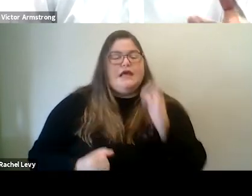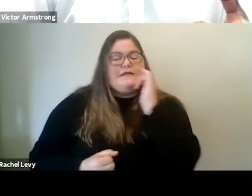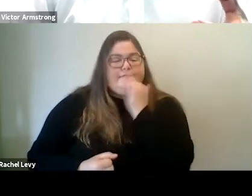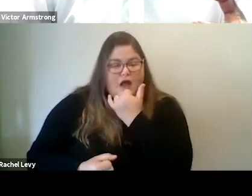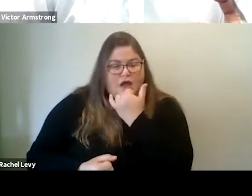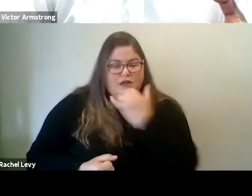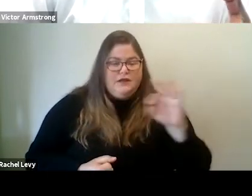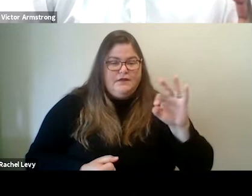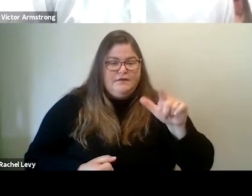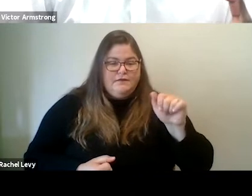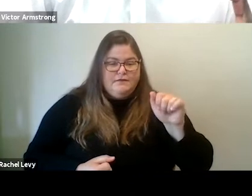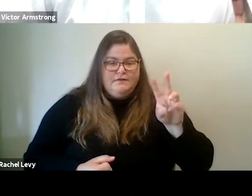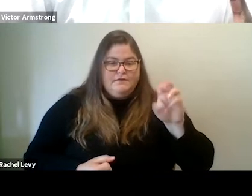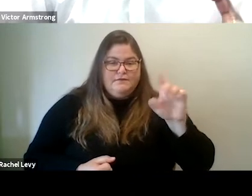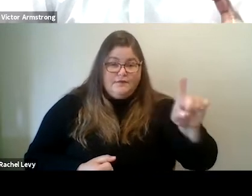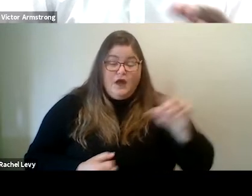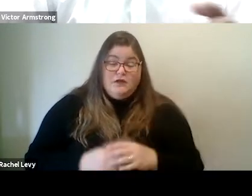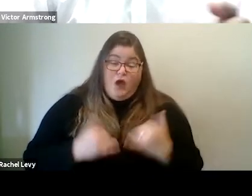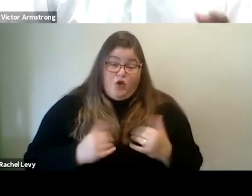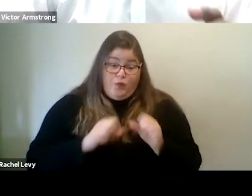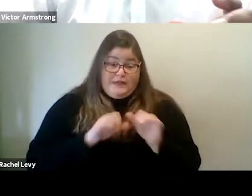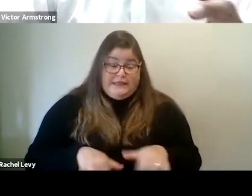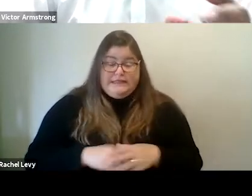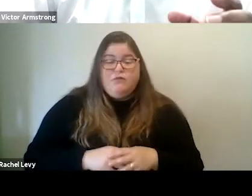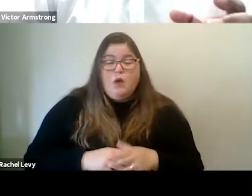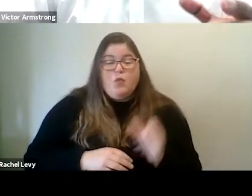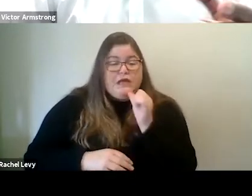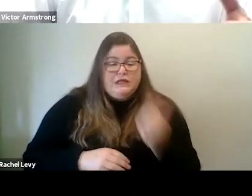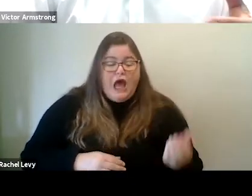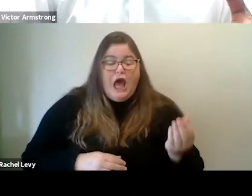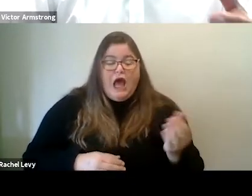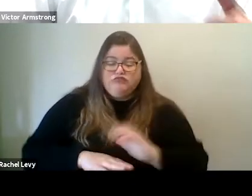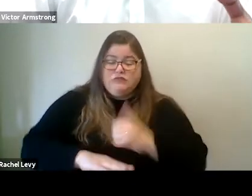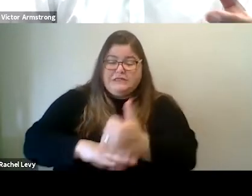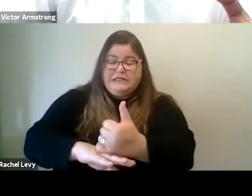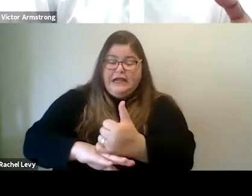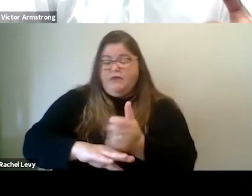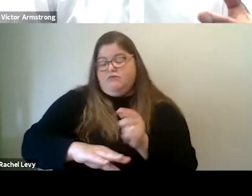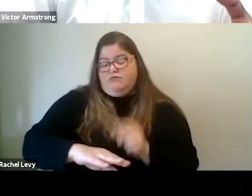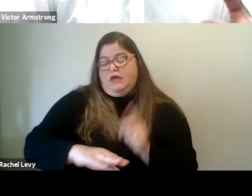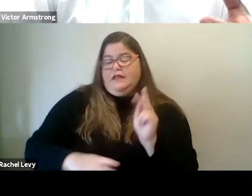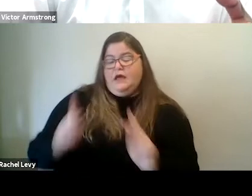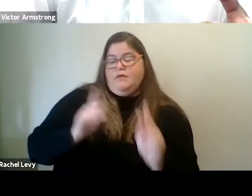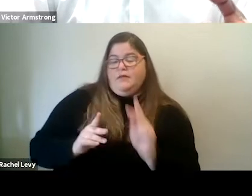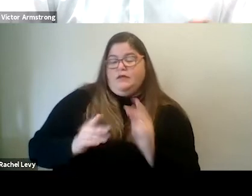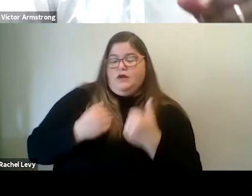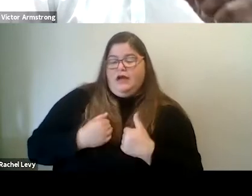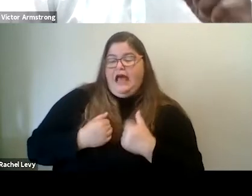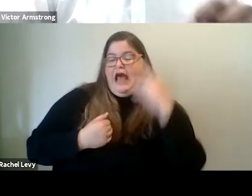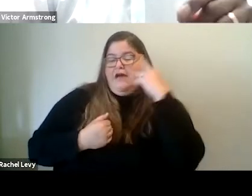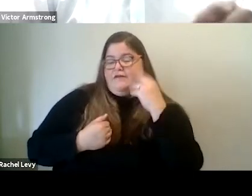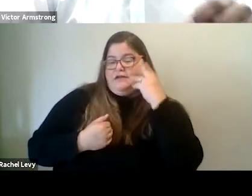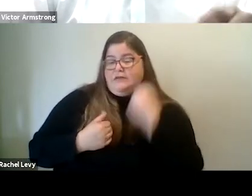health emergencies. Our current system was not built from the perspective of individuals with lived behavioral health